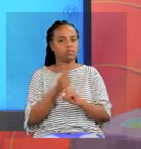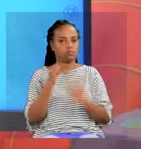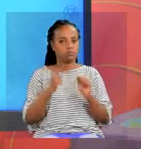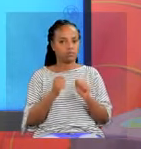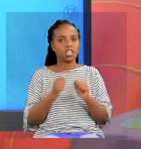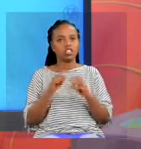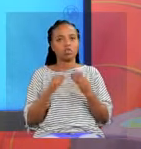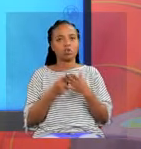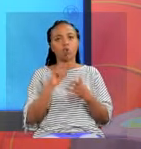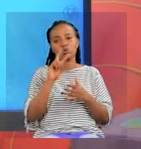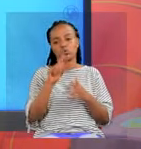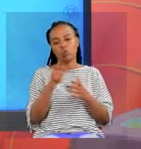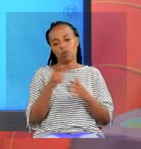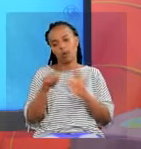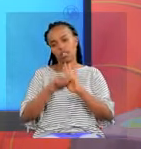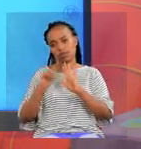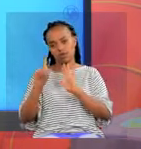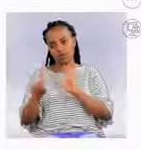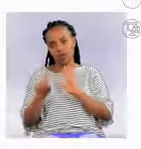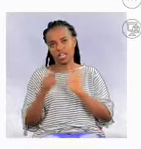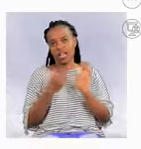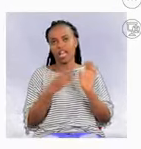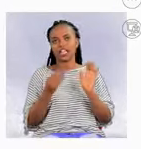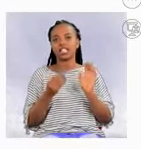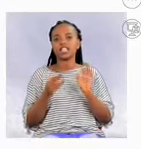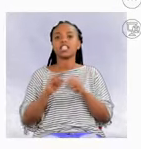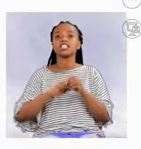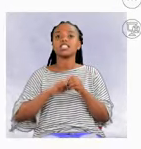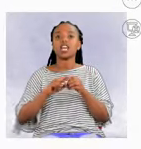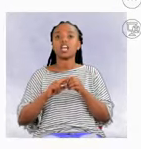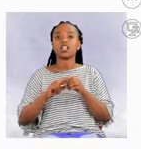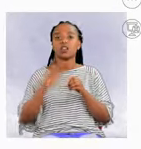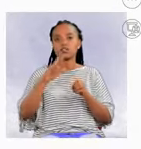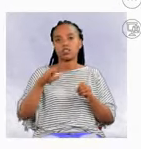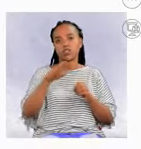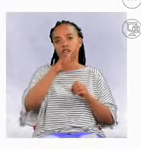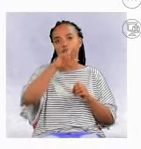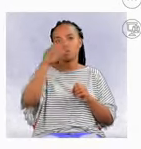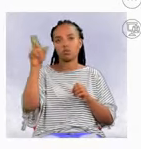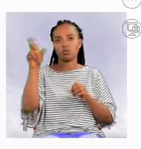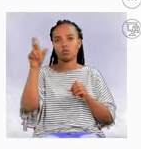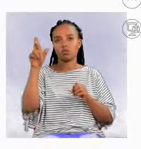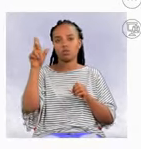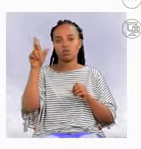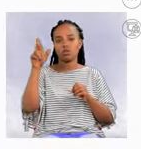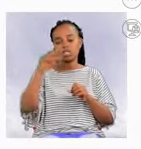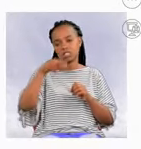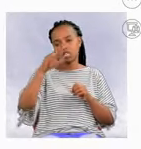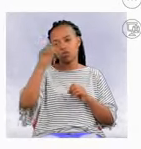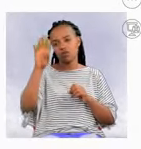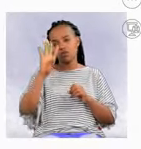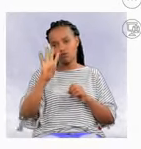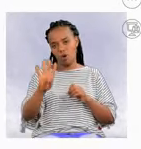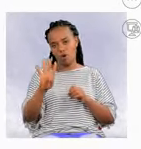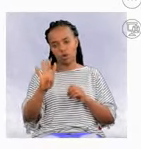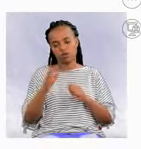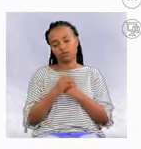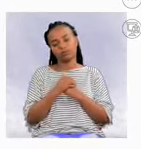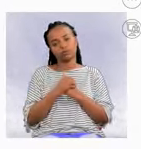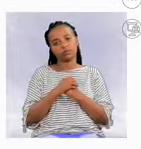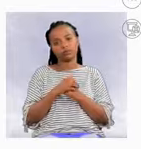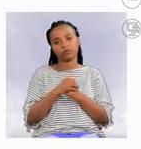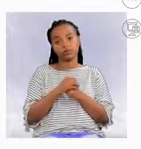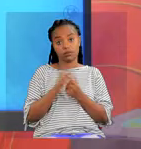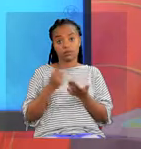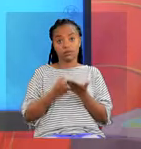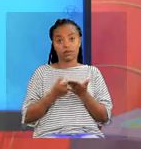2, comma, negative 1. And the radius is the square root, okay? The radius is the square root of this one, square root of 4.